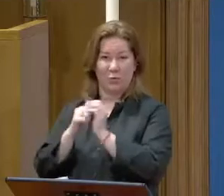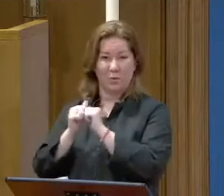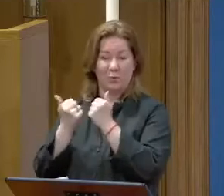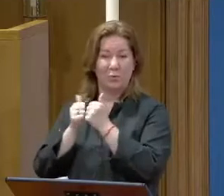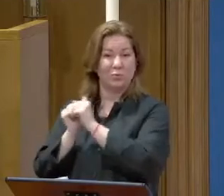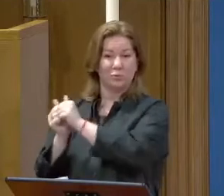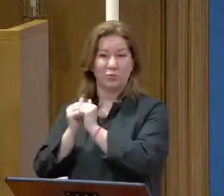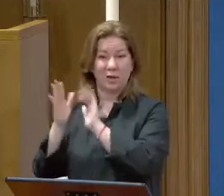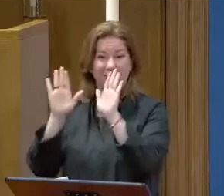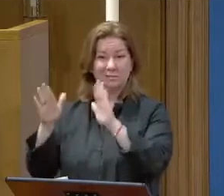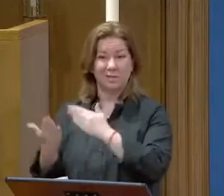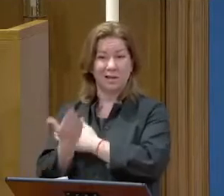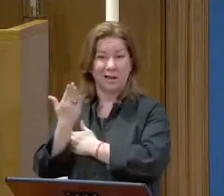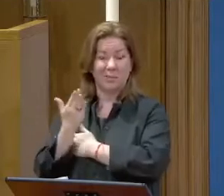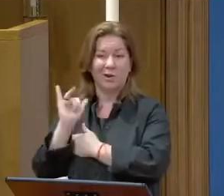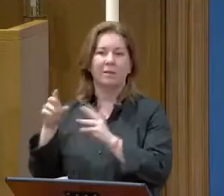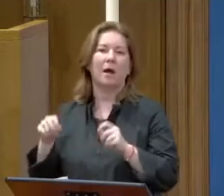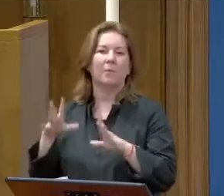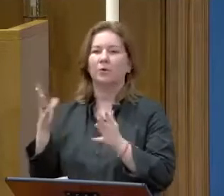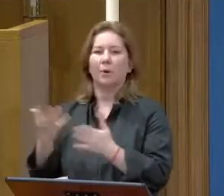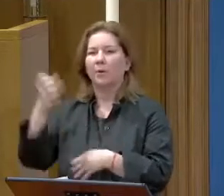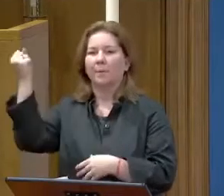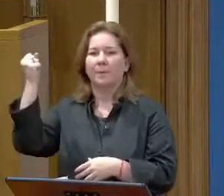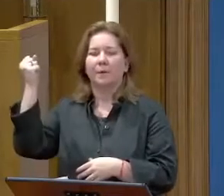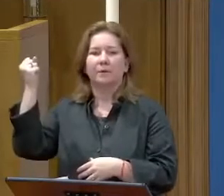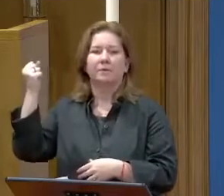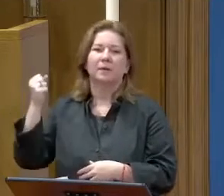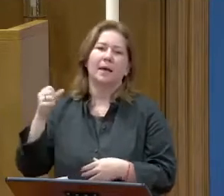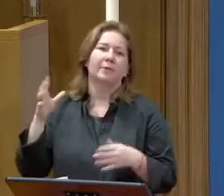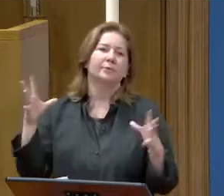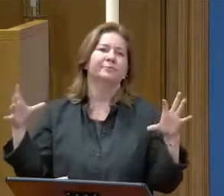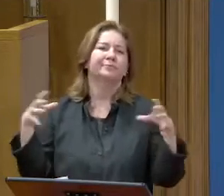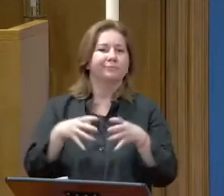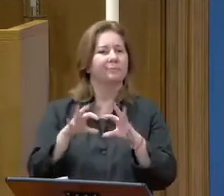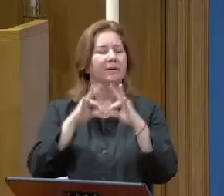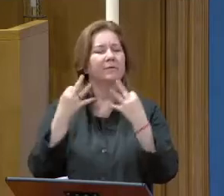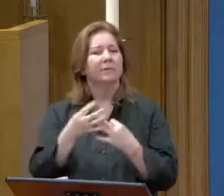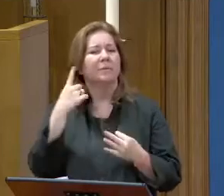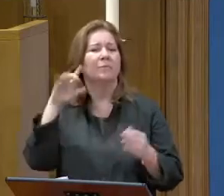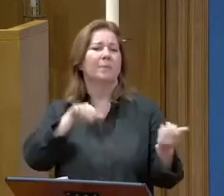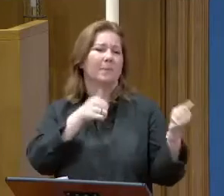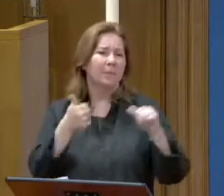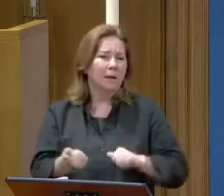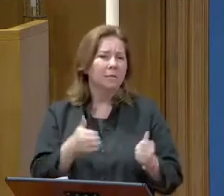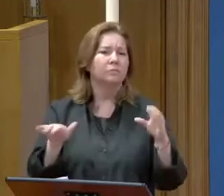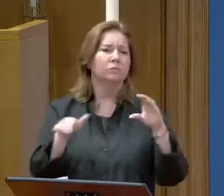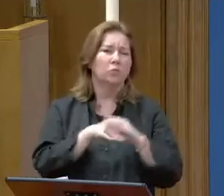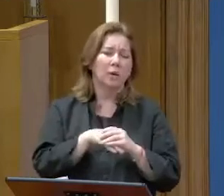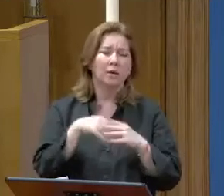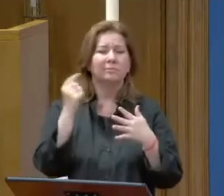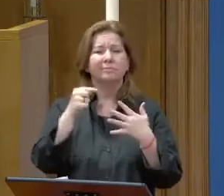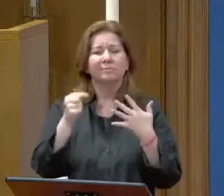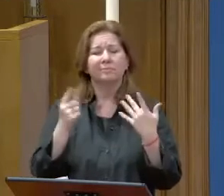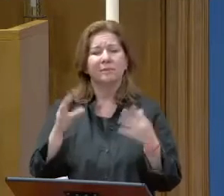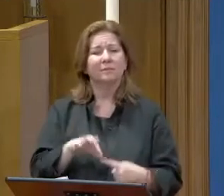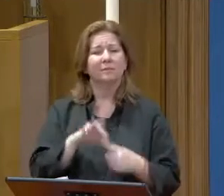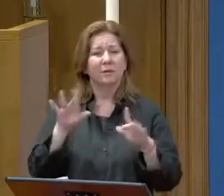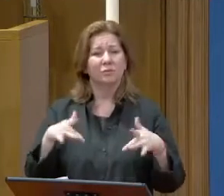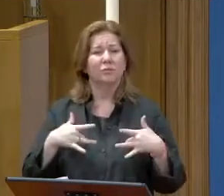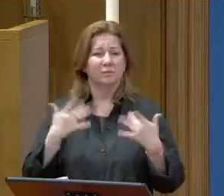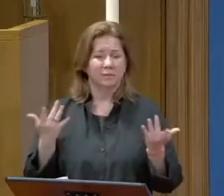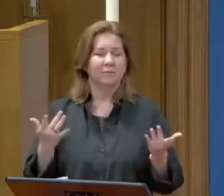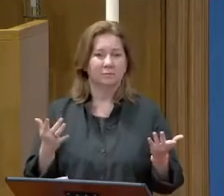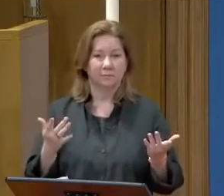and to be together as a family for baptisms and weddings and memorial services and special occasions. We wear this